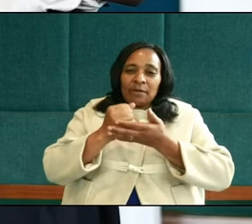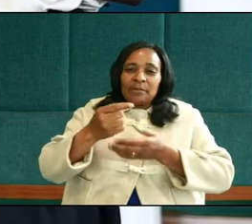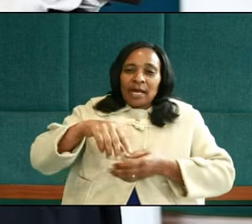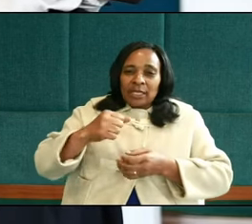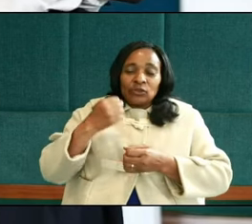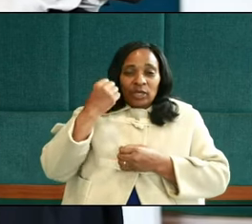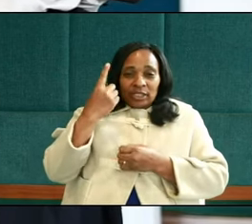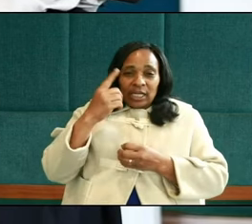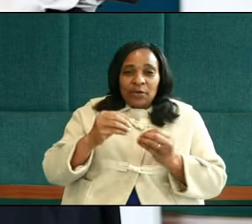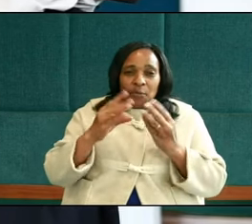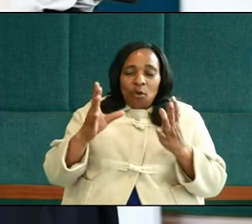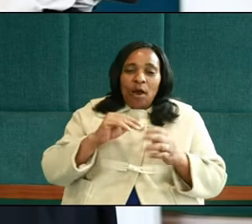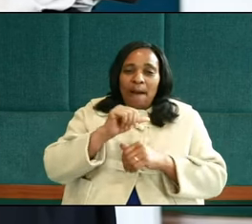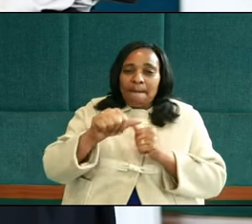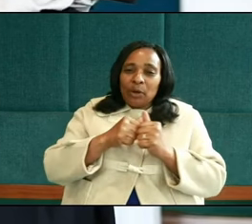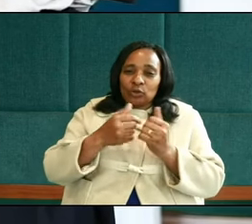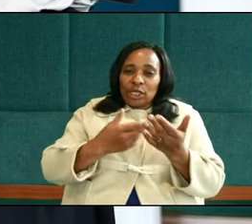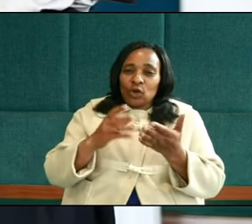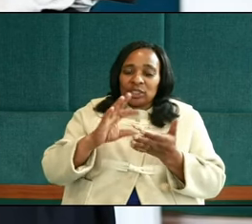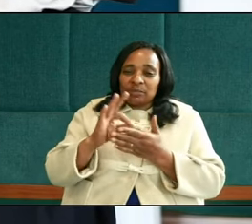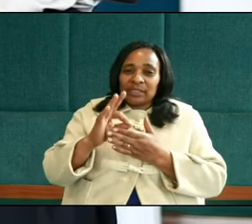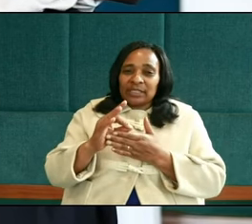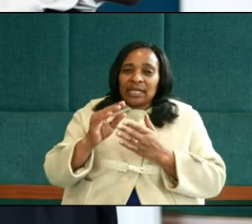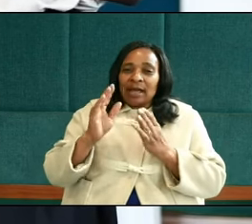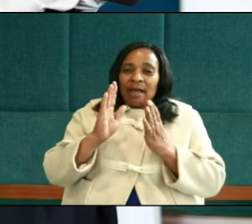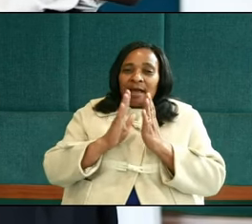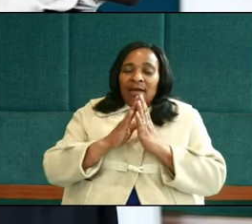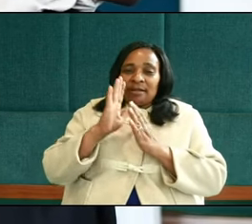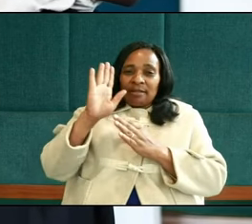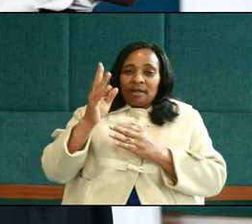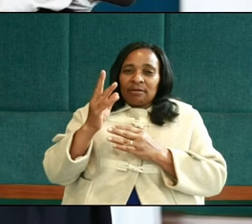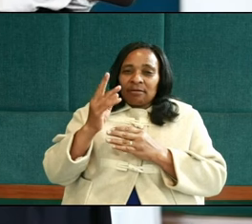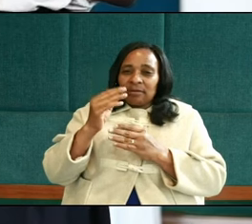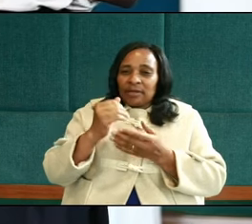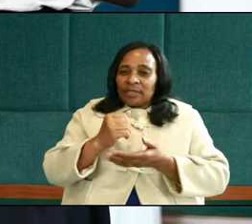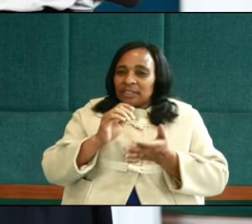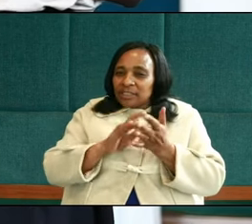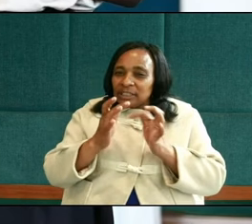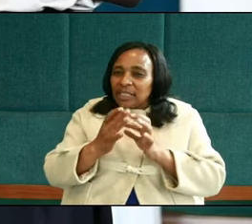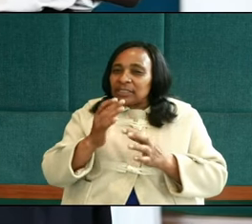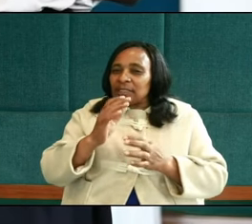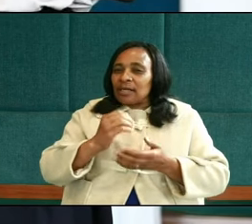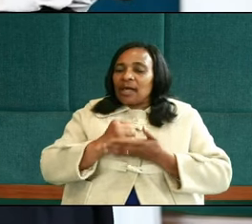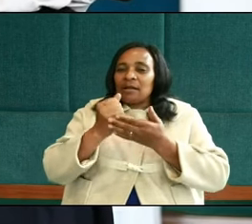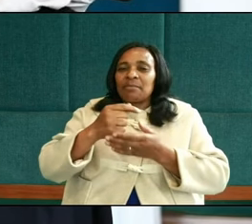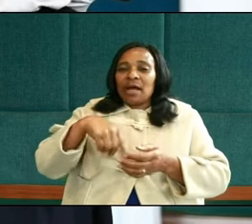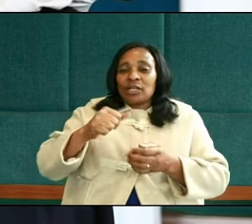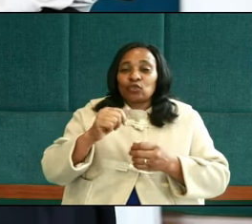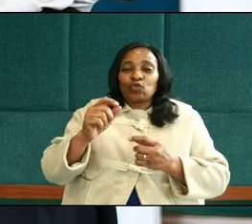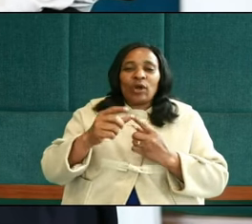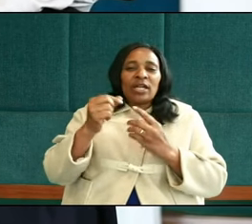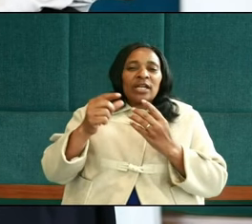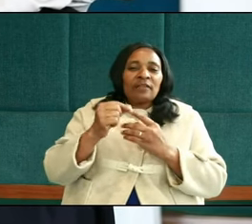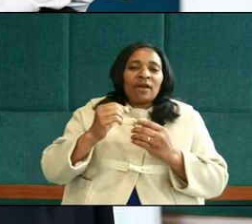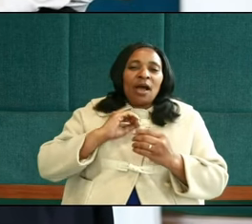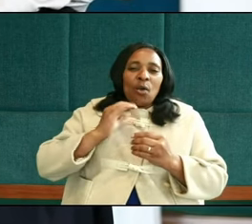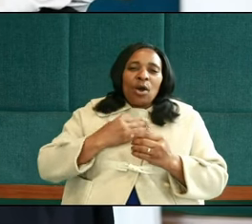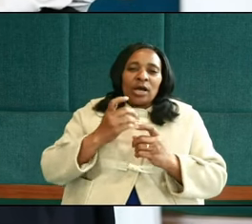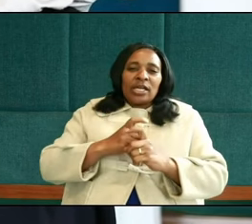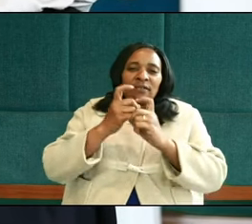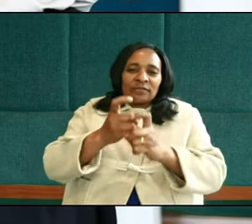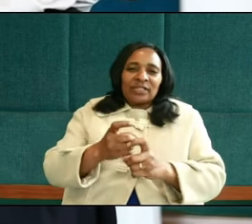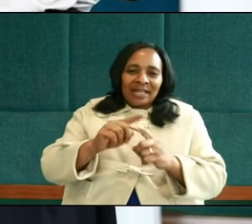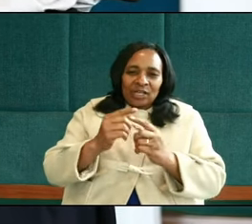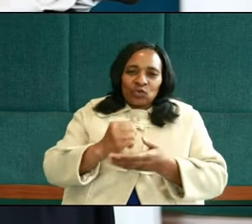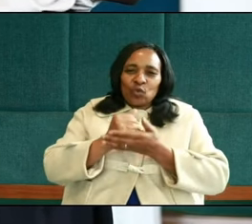more about the Holy Spirit and the gifts he gives us. Oh Lord, may you help us to identify our gifts and that you'll help